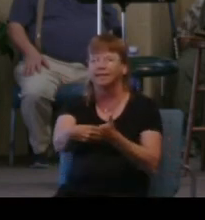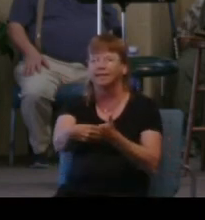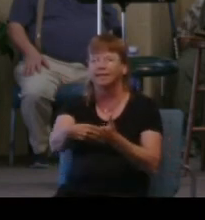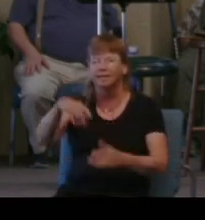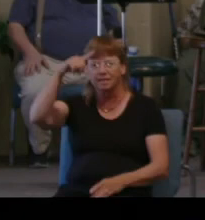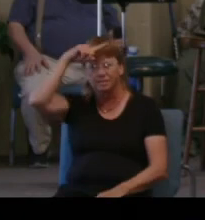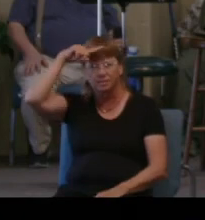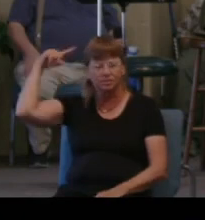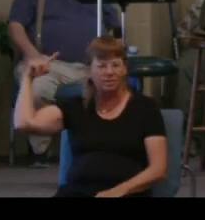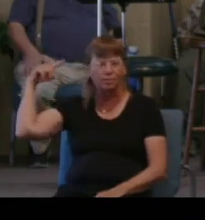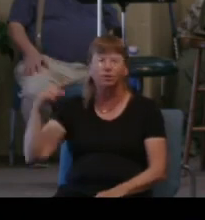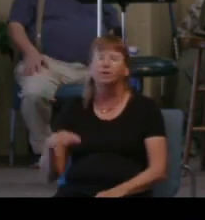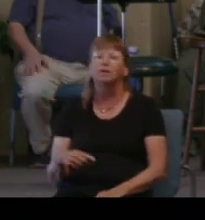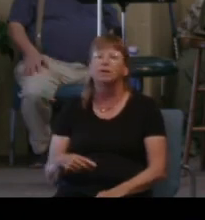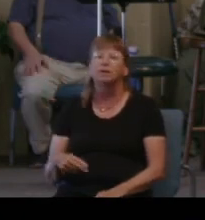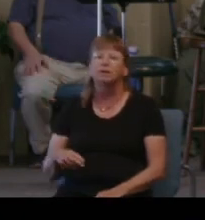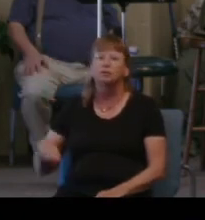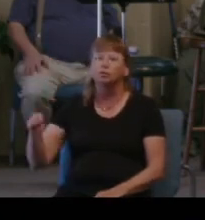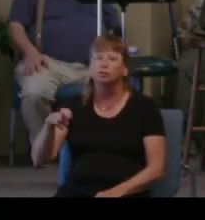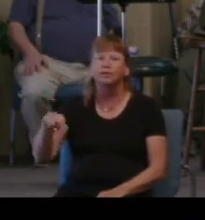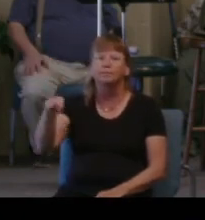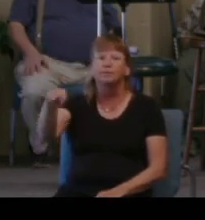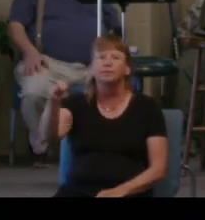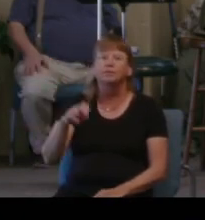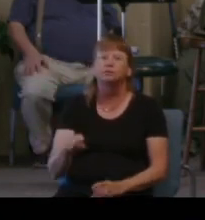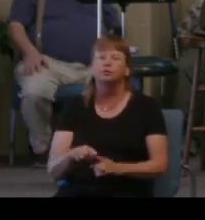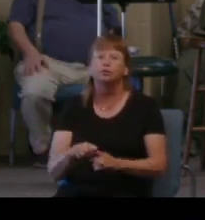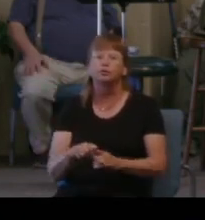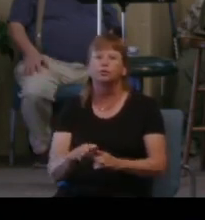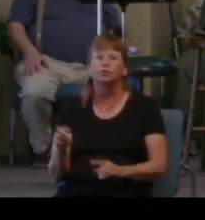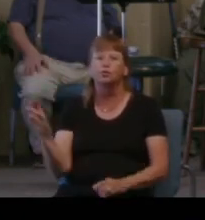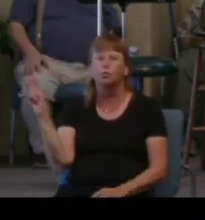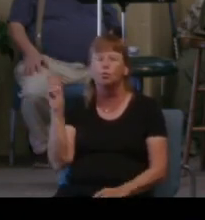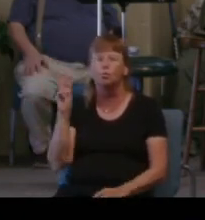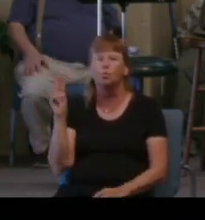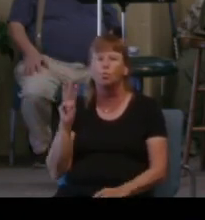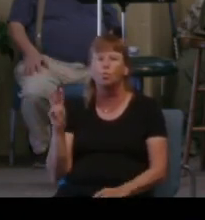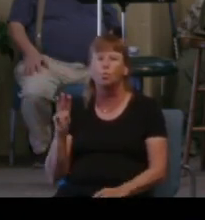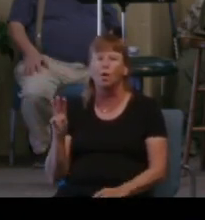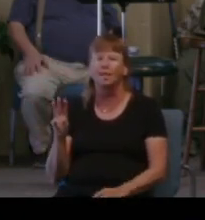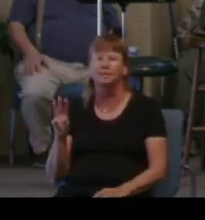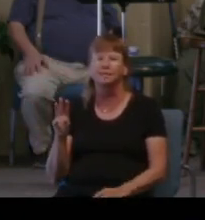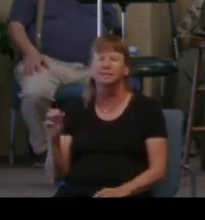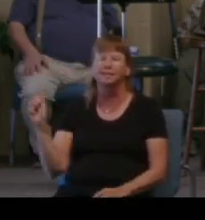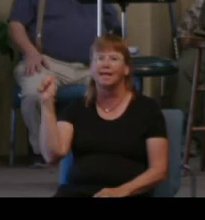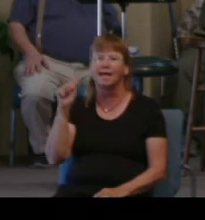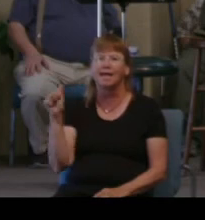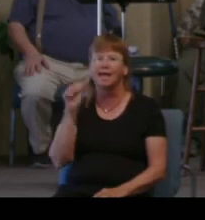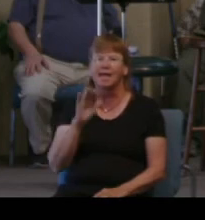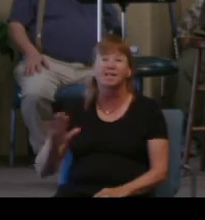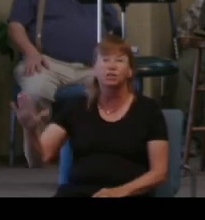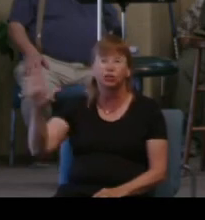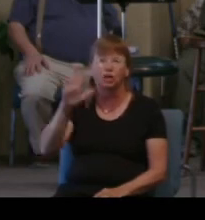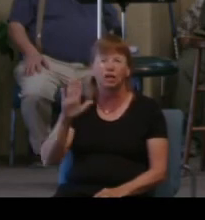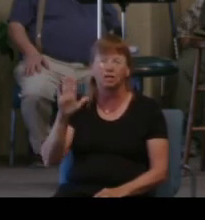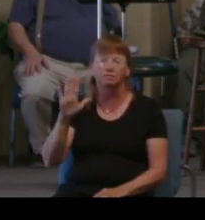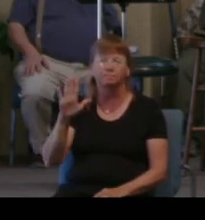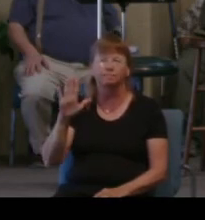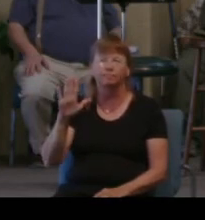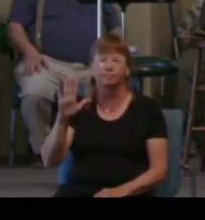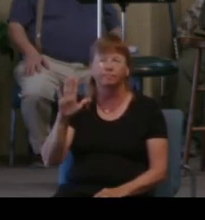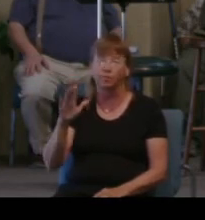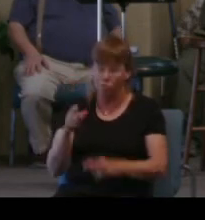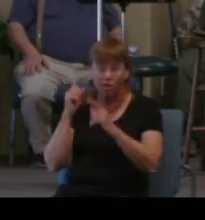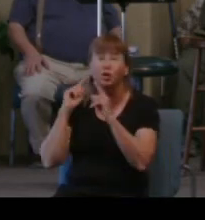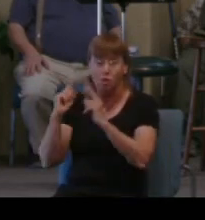kids. All of us are going to West Asia, and we're going there to work with Campus Crusade for Christ, and they already have